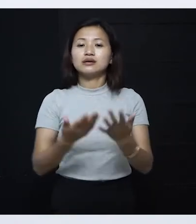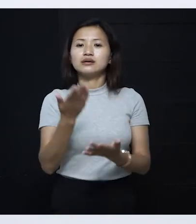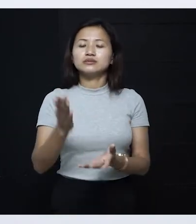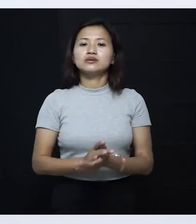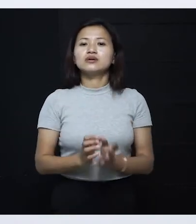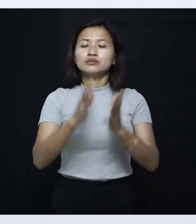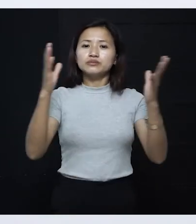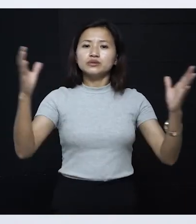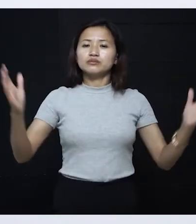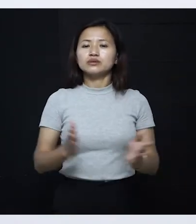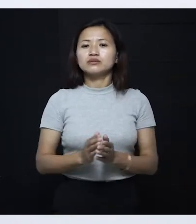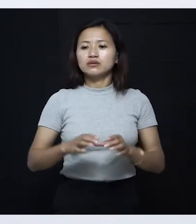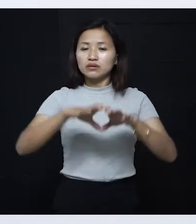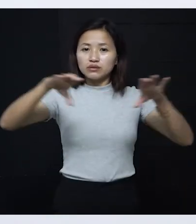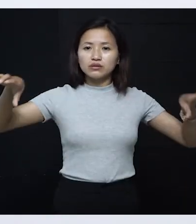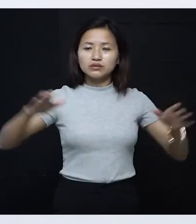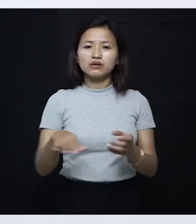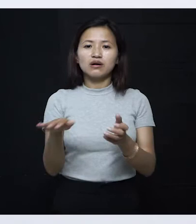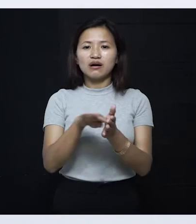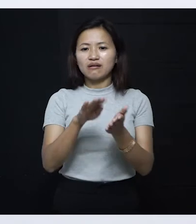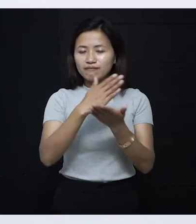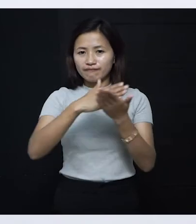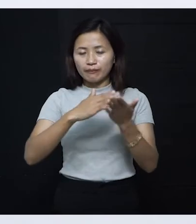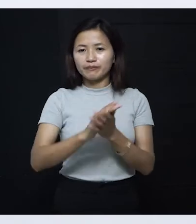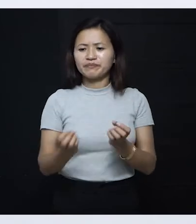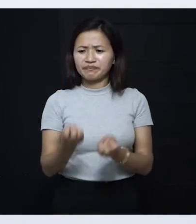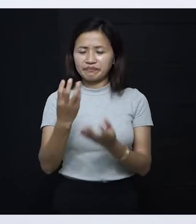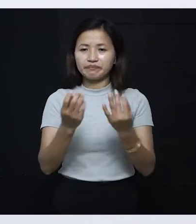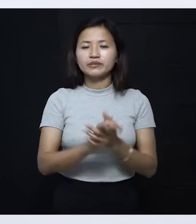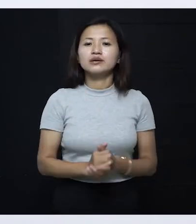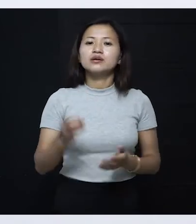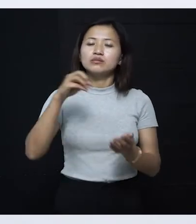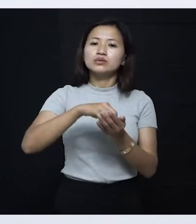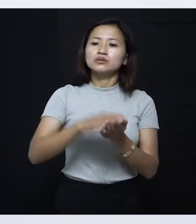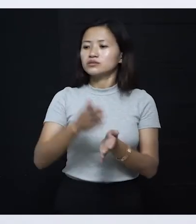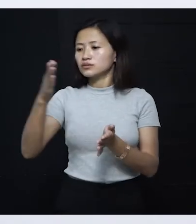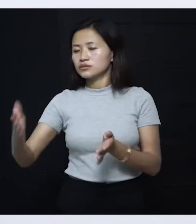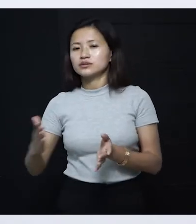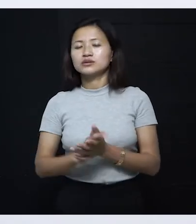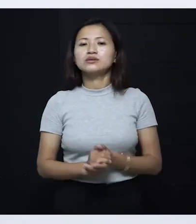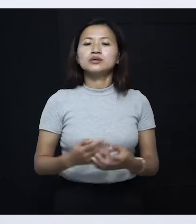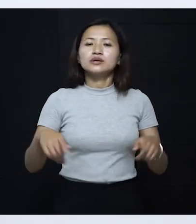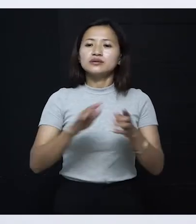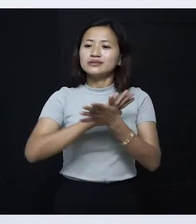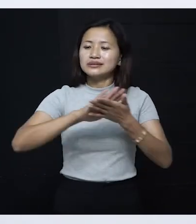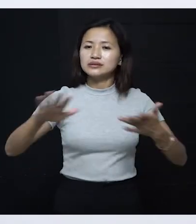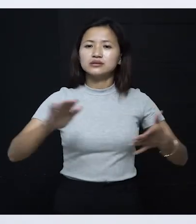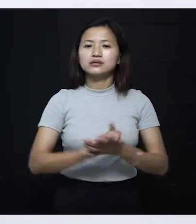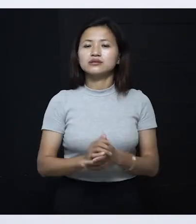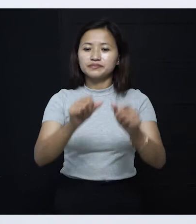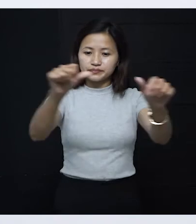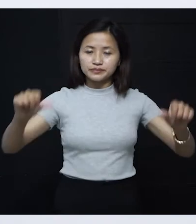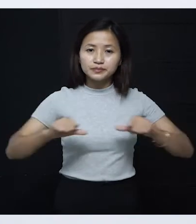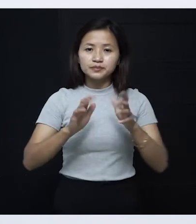the big logs, okay? Half burned or whatever it is, they will try to put it on the side, okay? And they will clear the